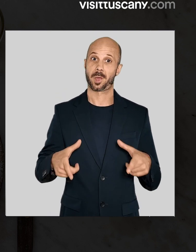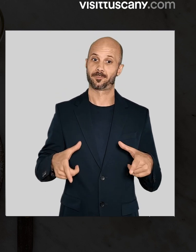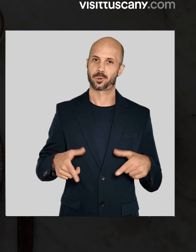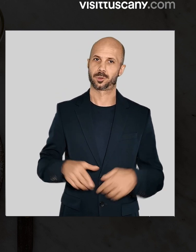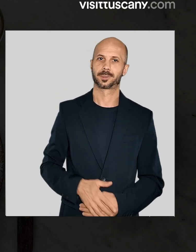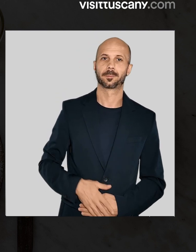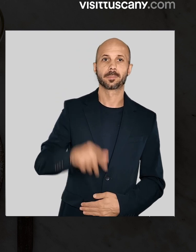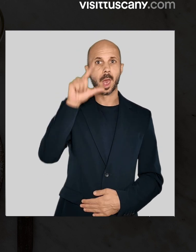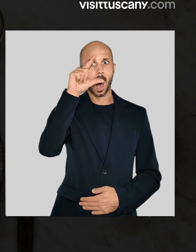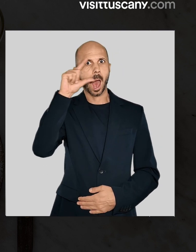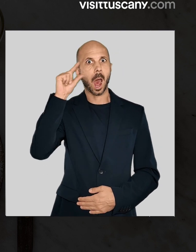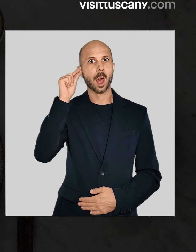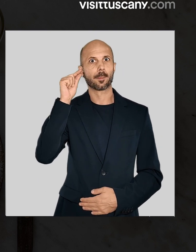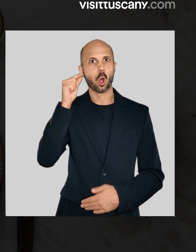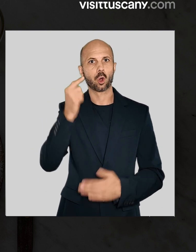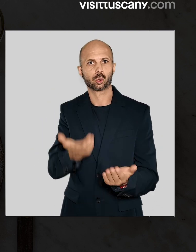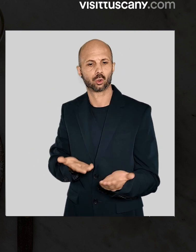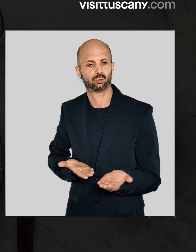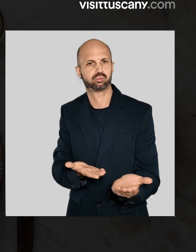Method: